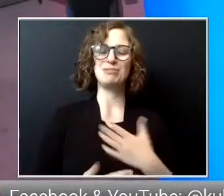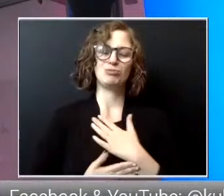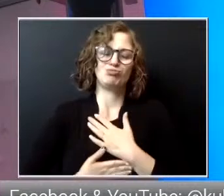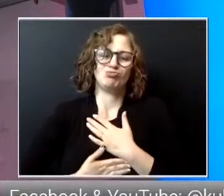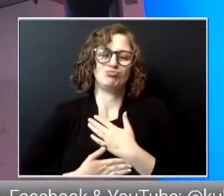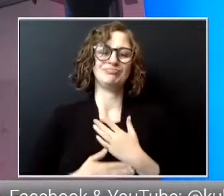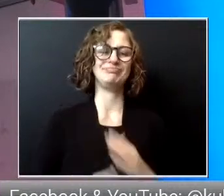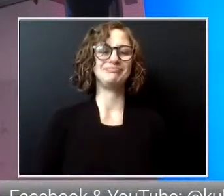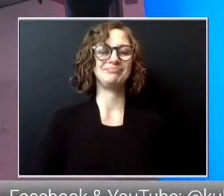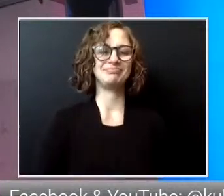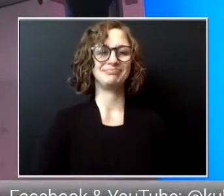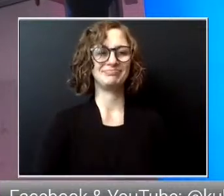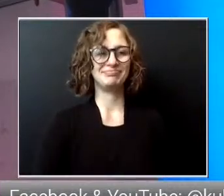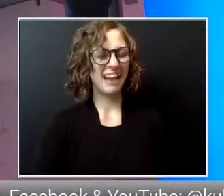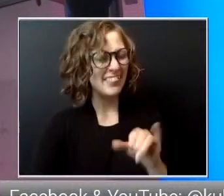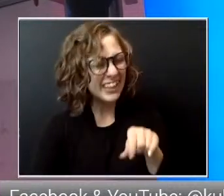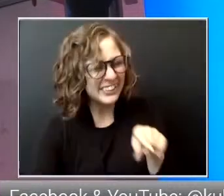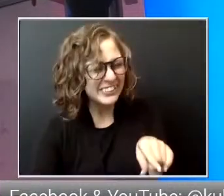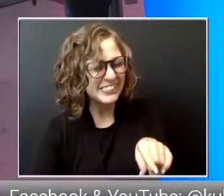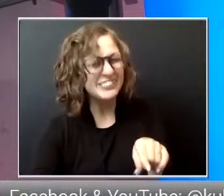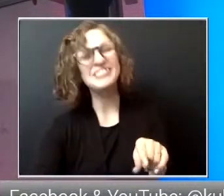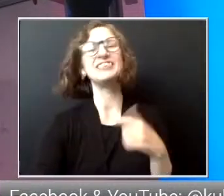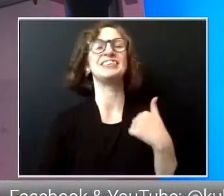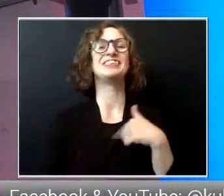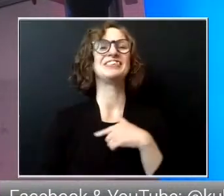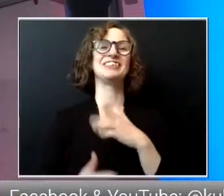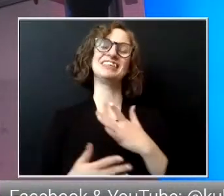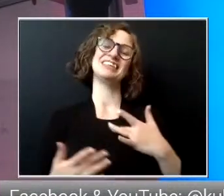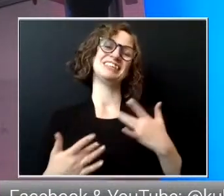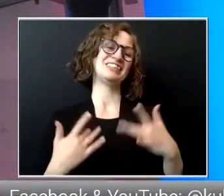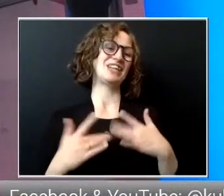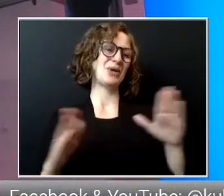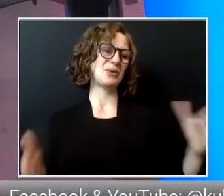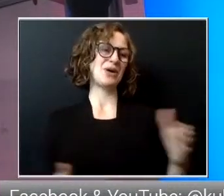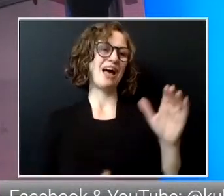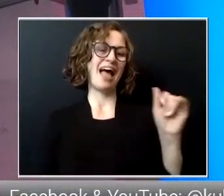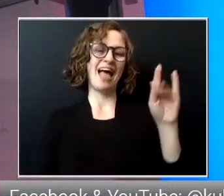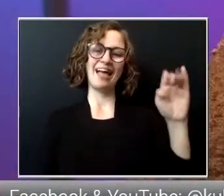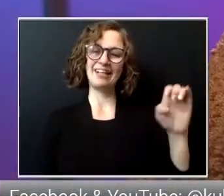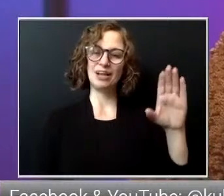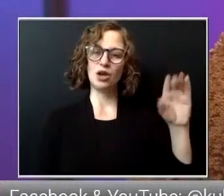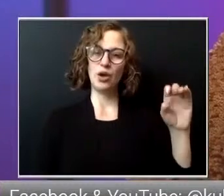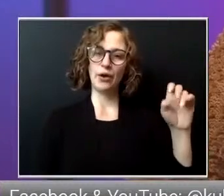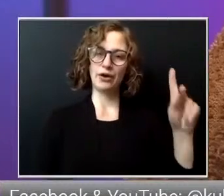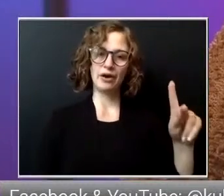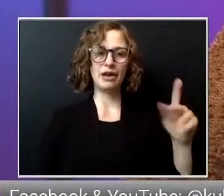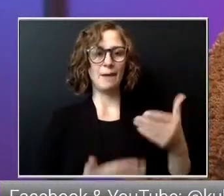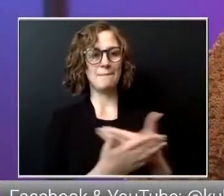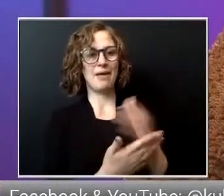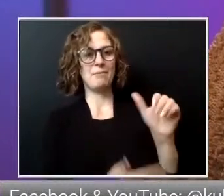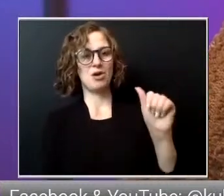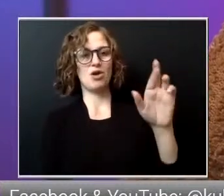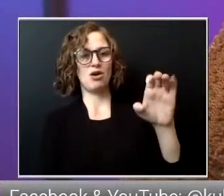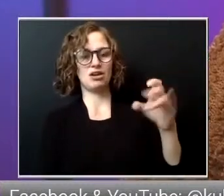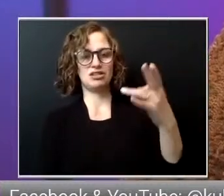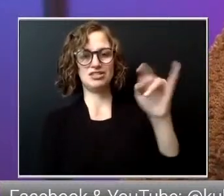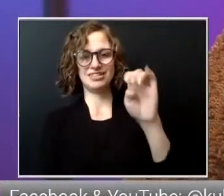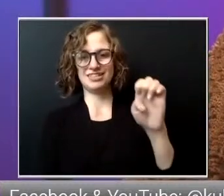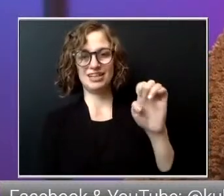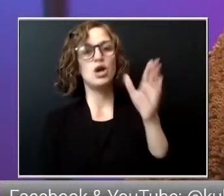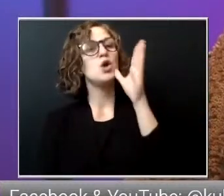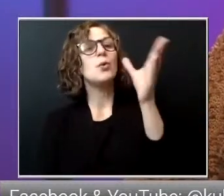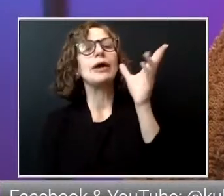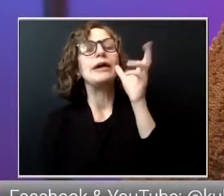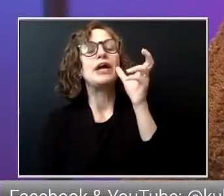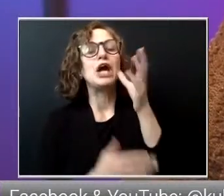That's you. We are so pleased to welcome Allie Cook and baby Archie onto the program today. So you're going to hear some baby noises throughout